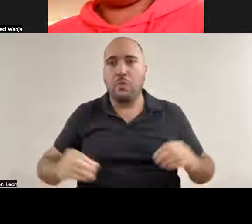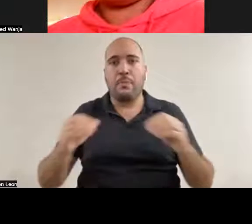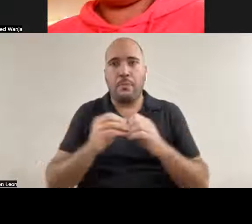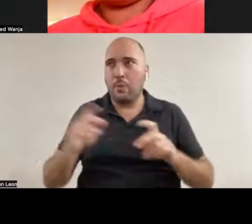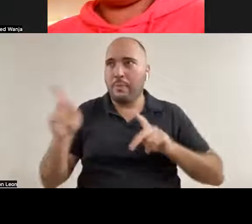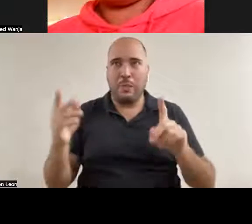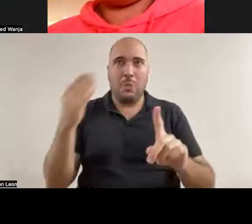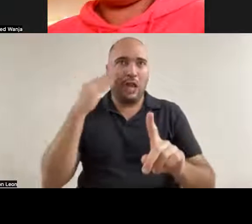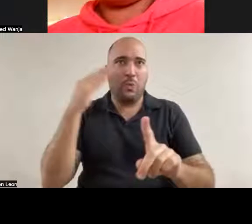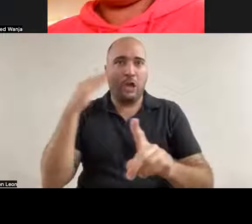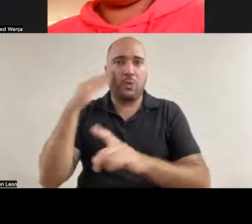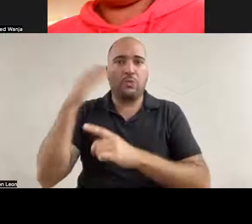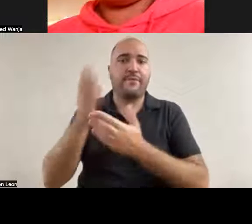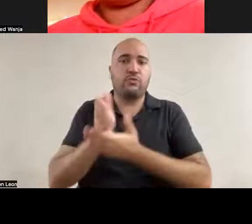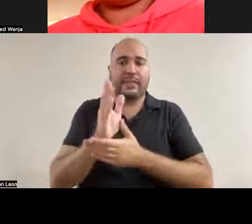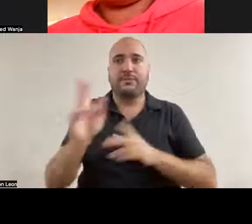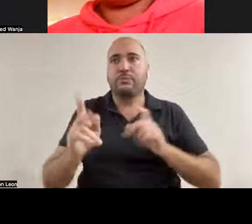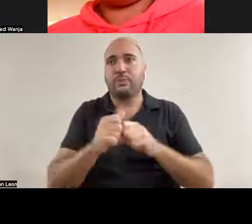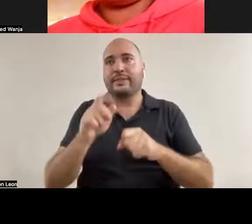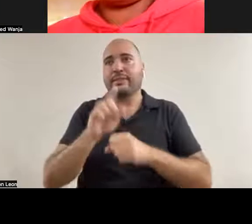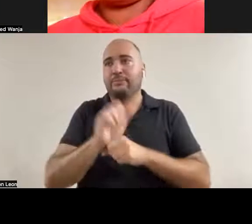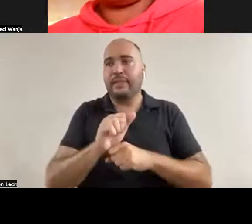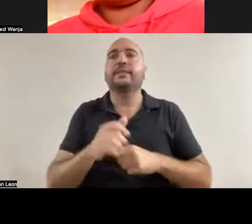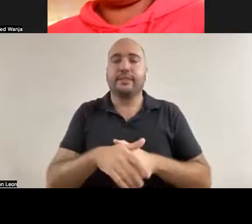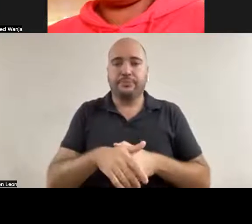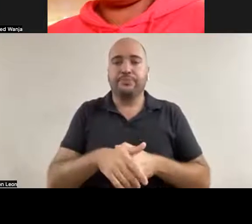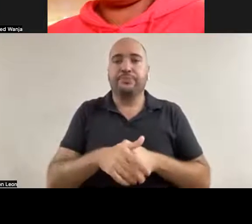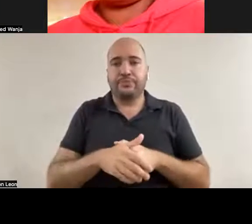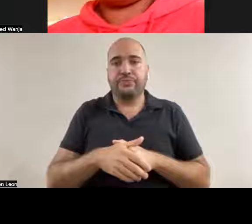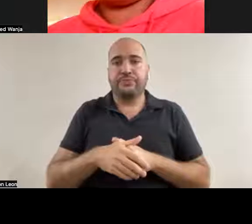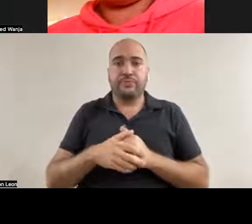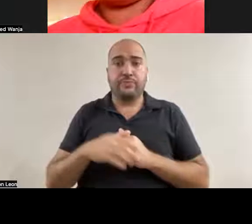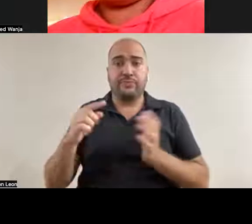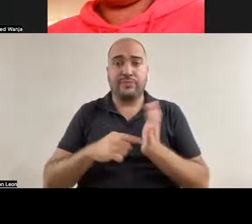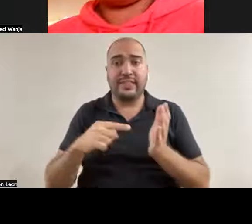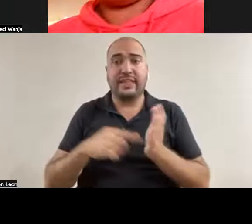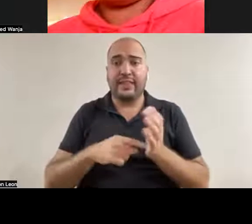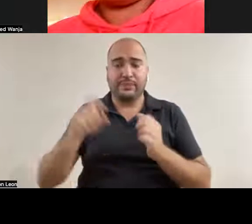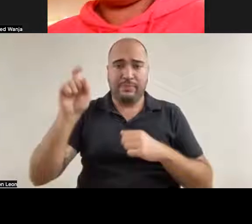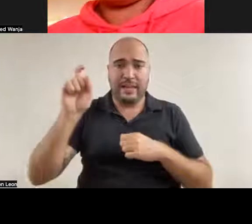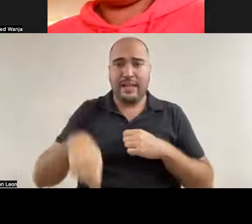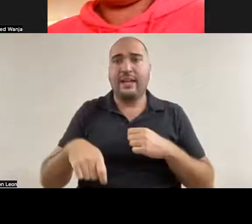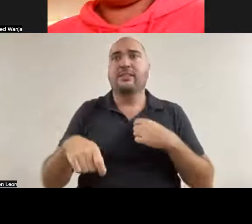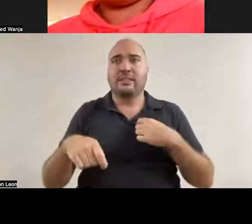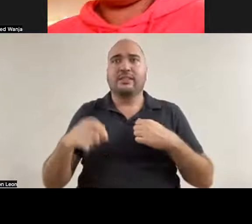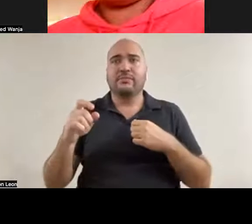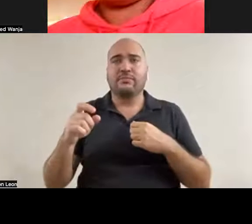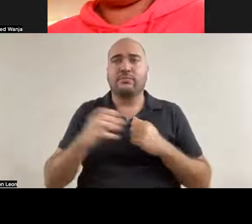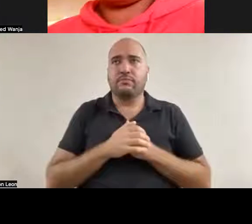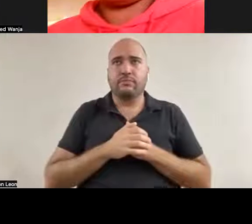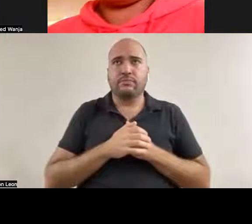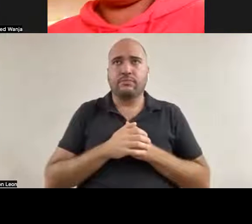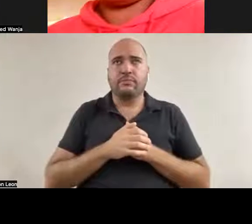aware regarding the rights of people with disabilities. This has to some extent